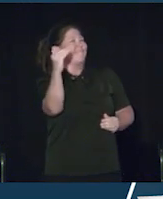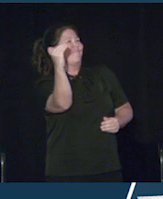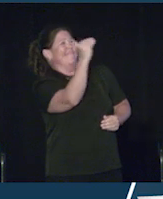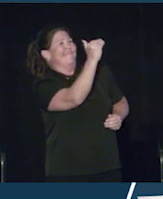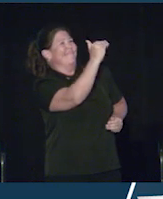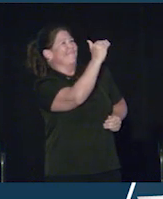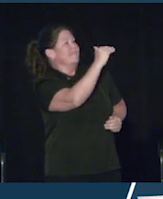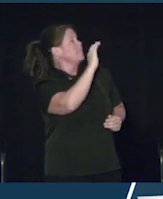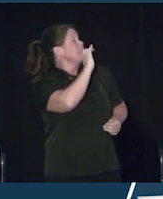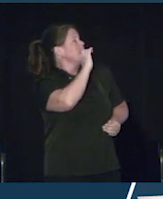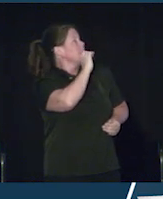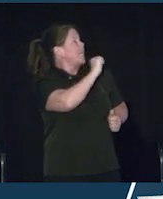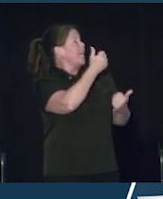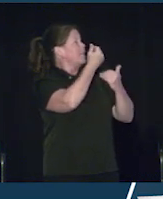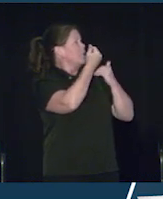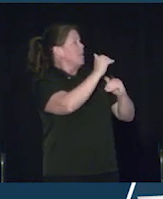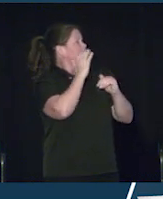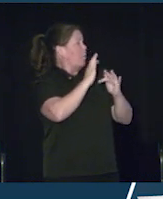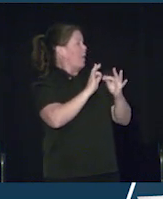to be